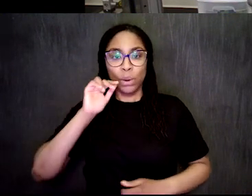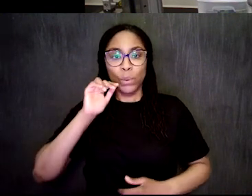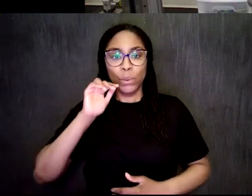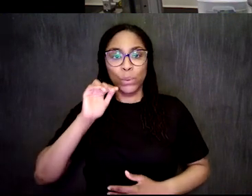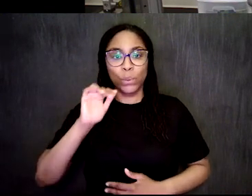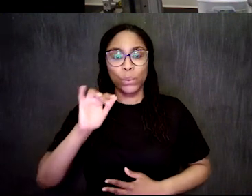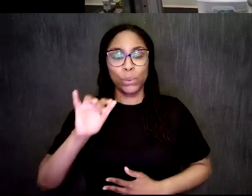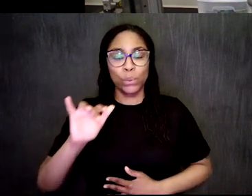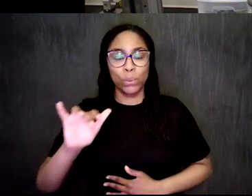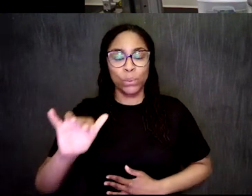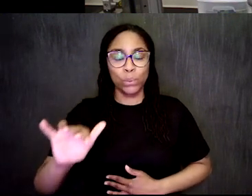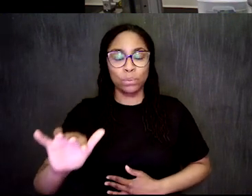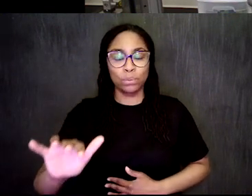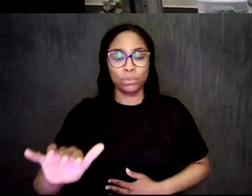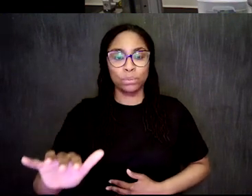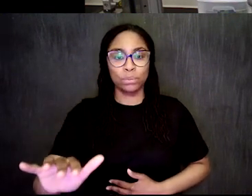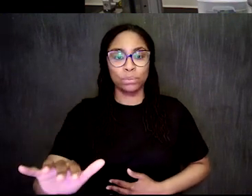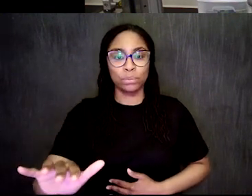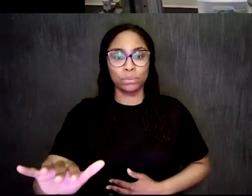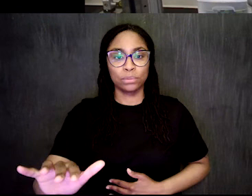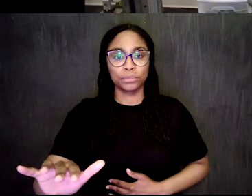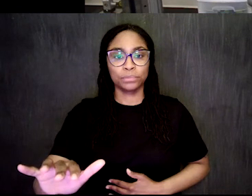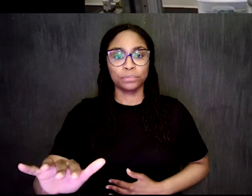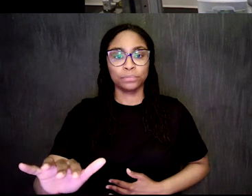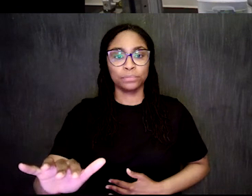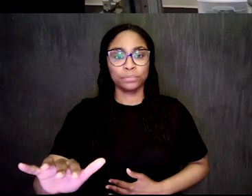3, loud breaths. Exhale.